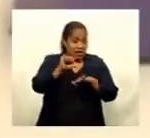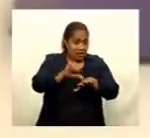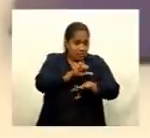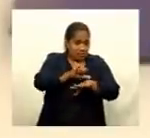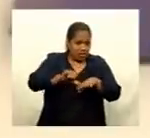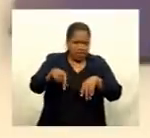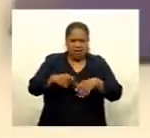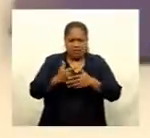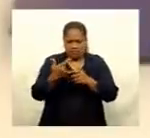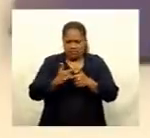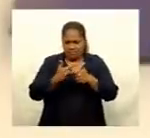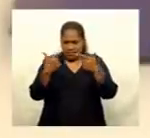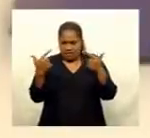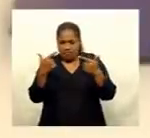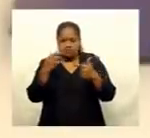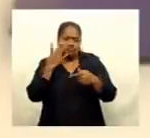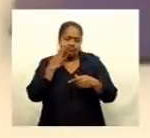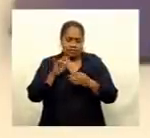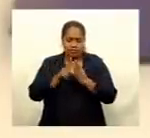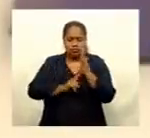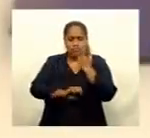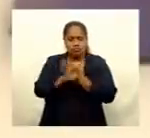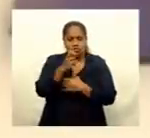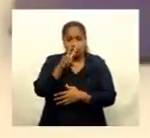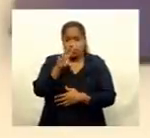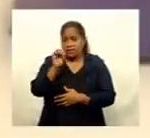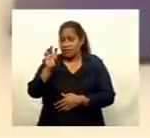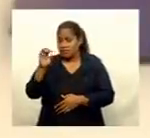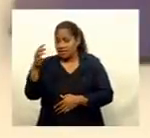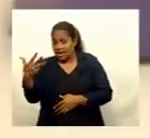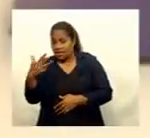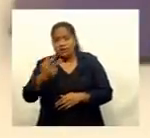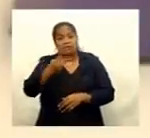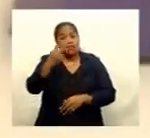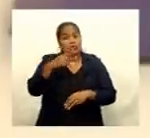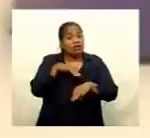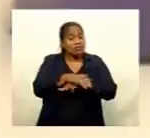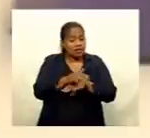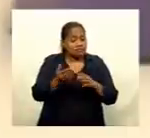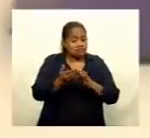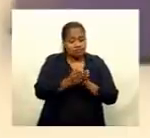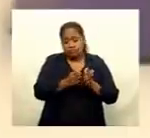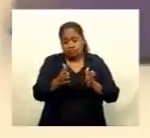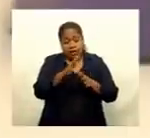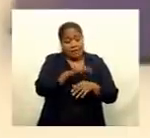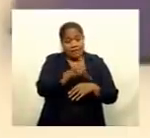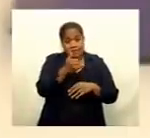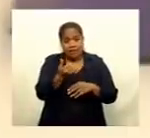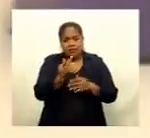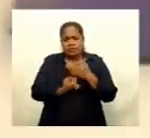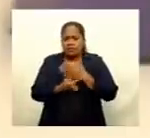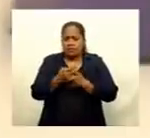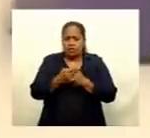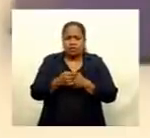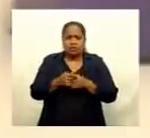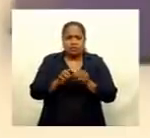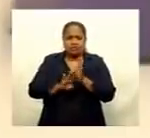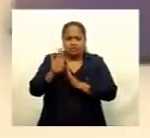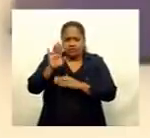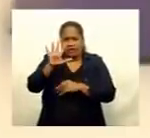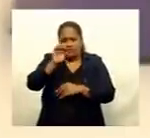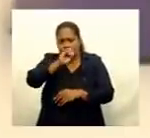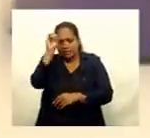gain since June 2009. In the 12 months through May, U.S. CPI accelerated